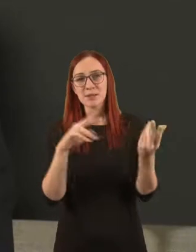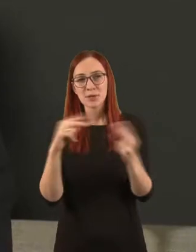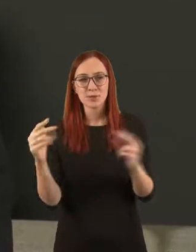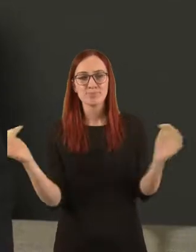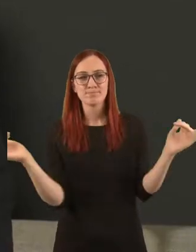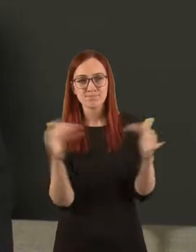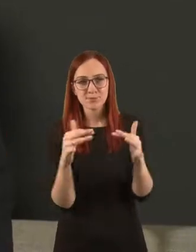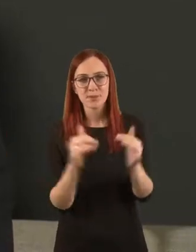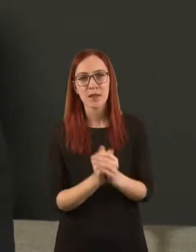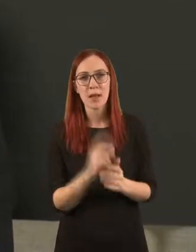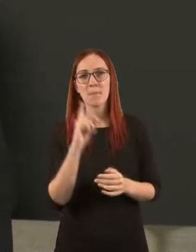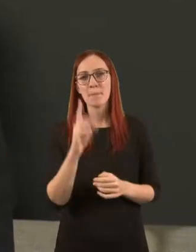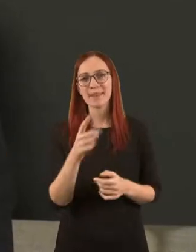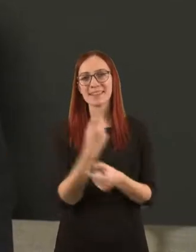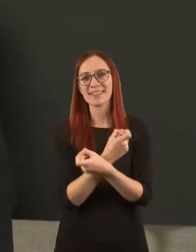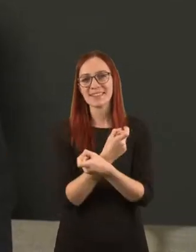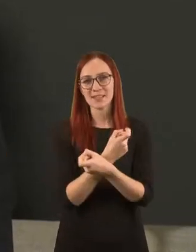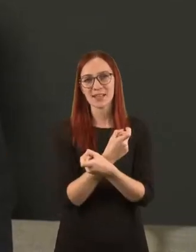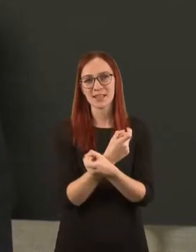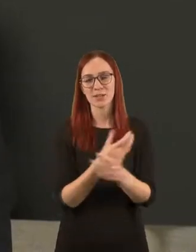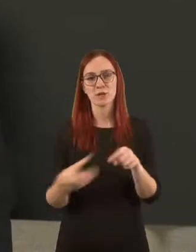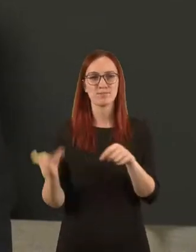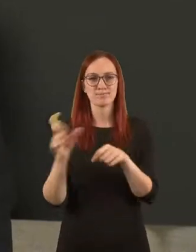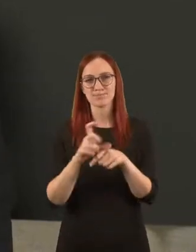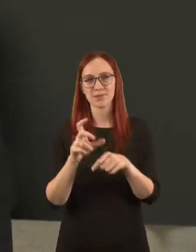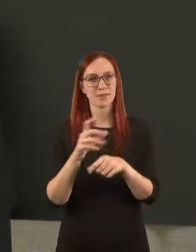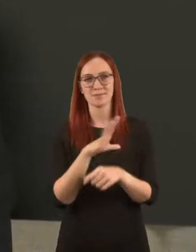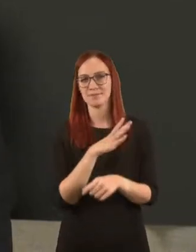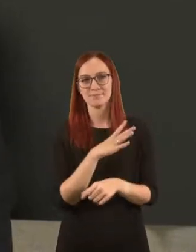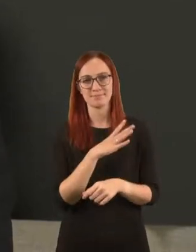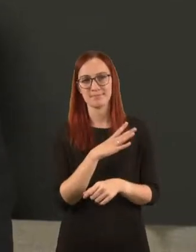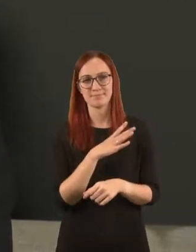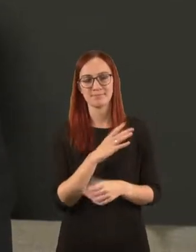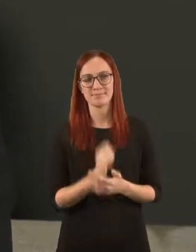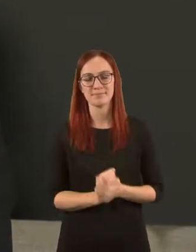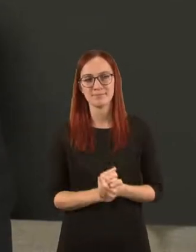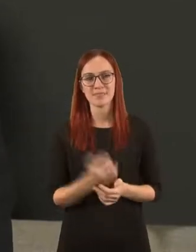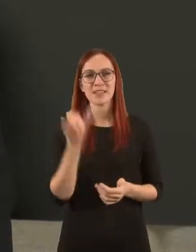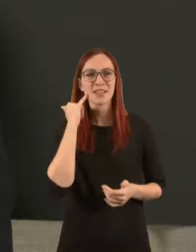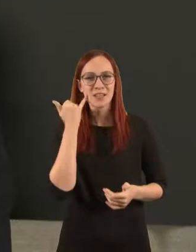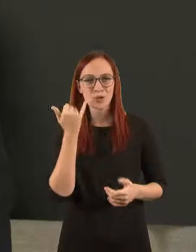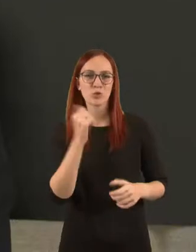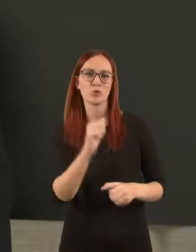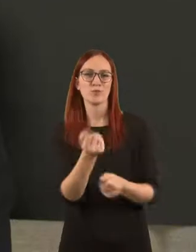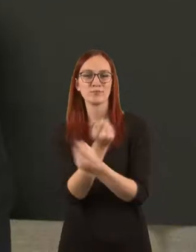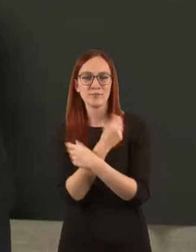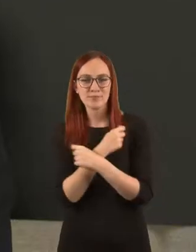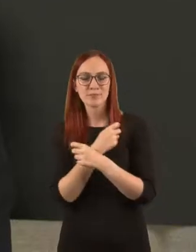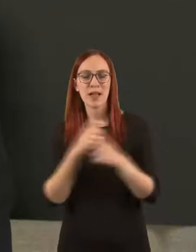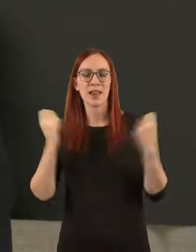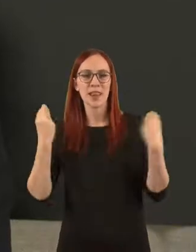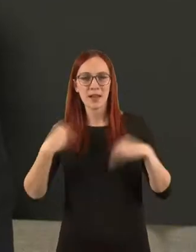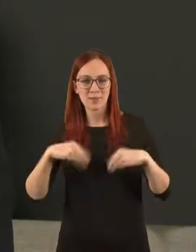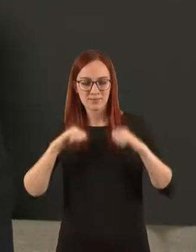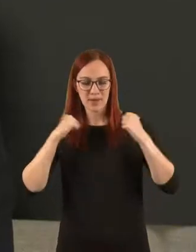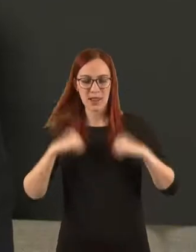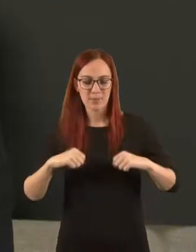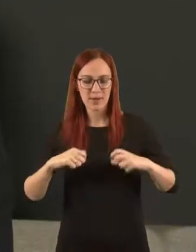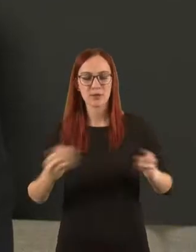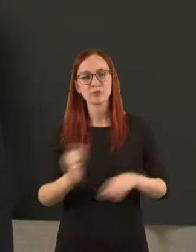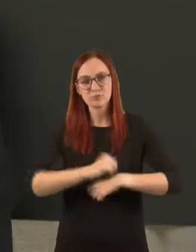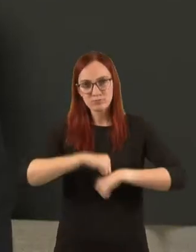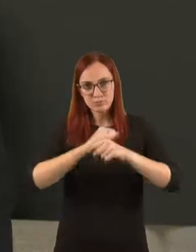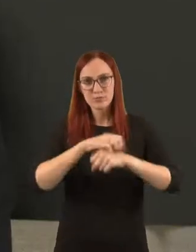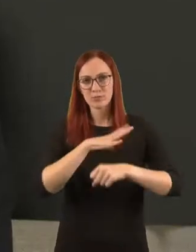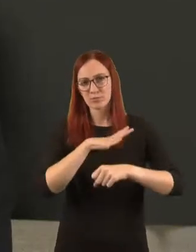unite global leaders around the Paris Agreement, but he failed to increase